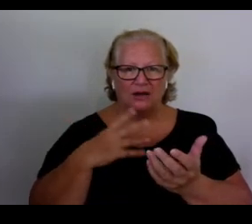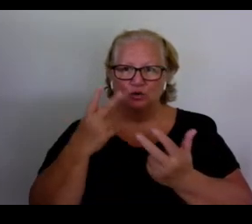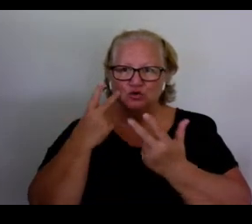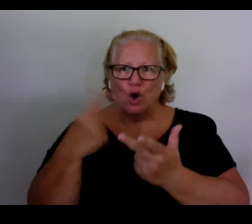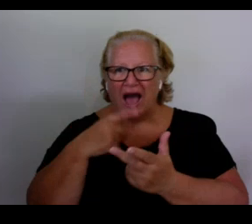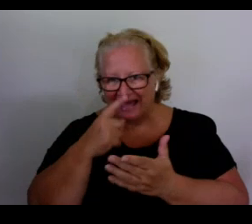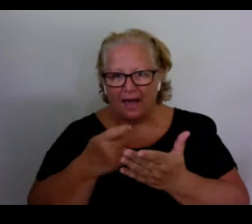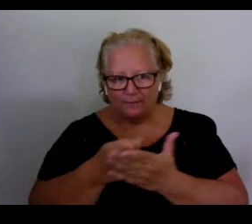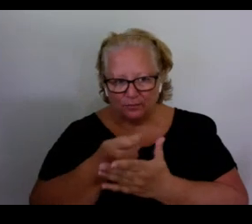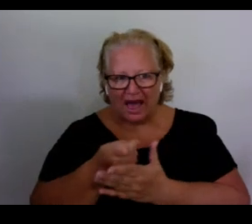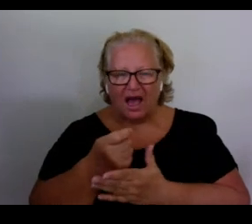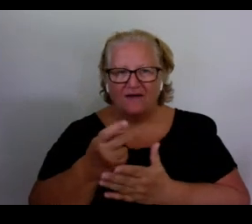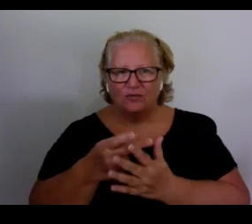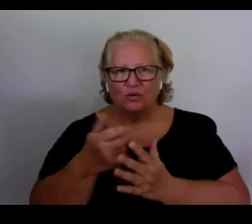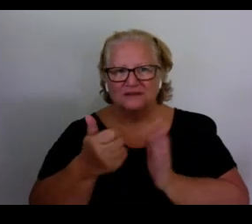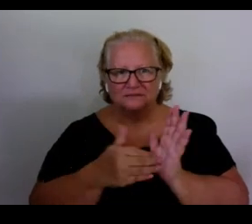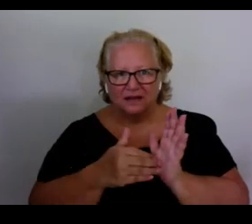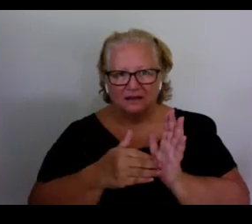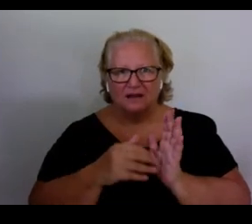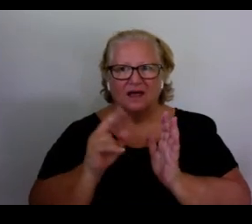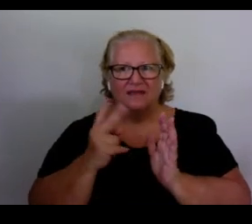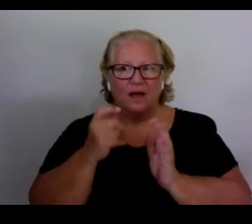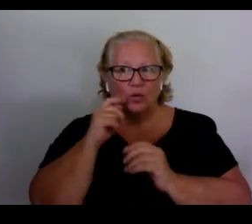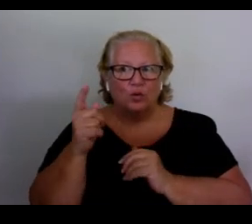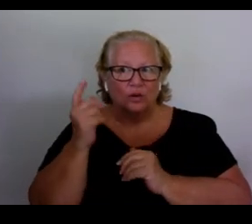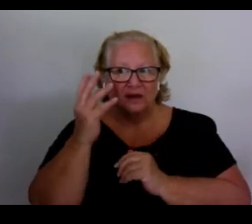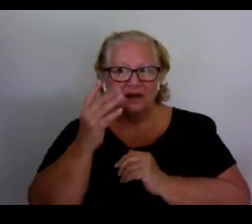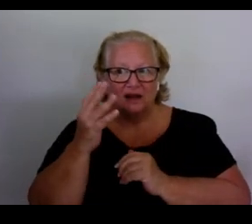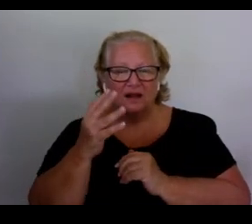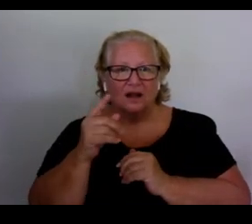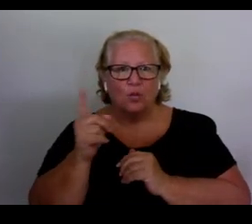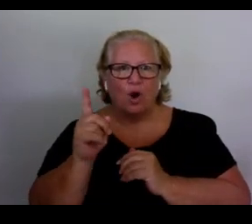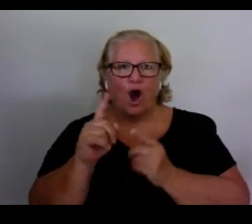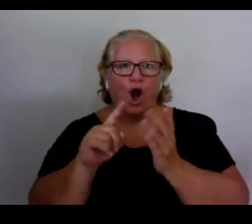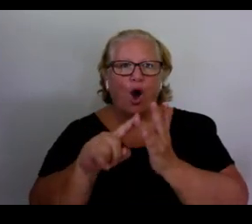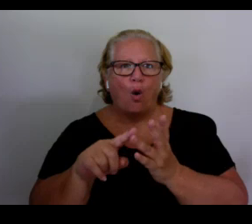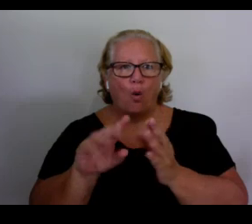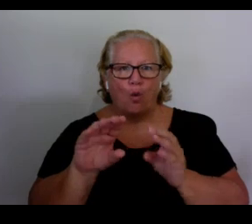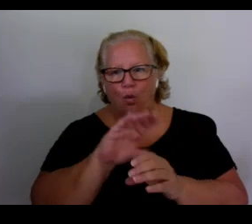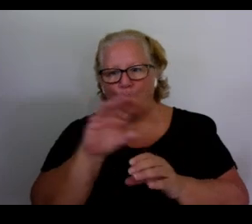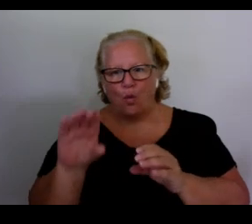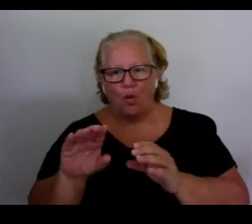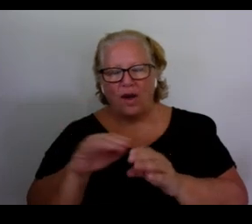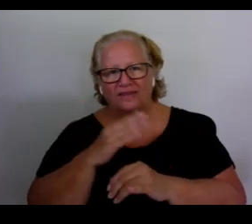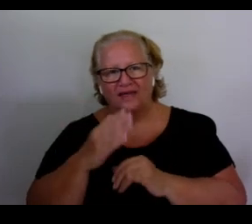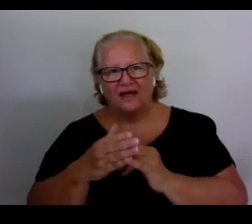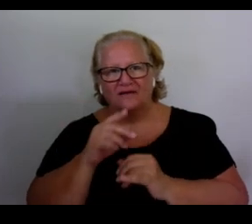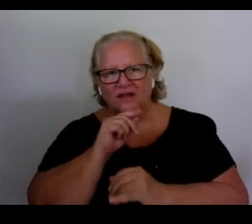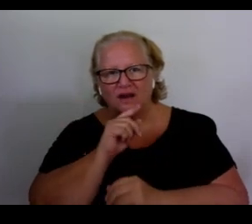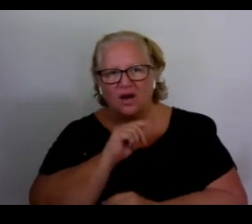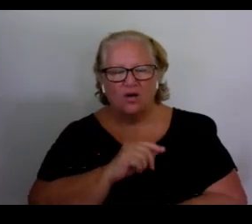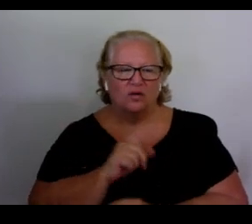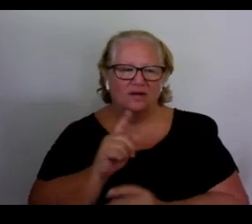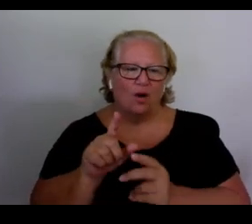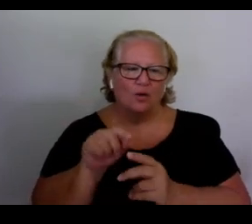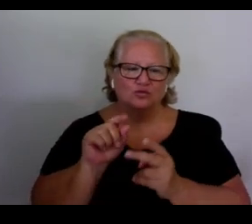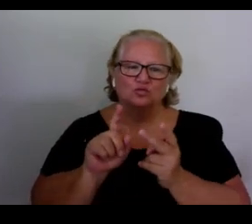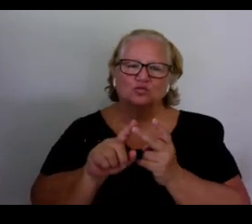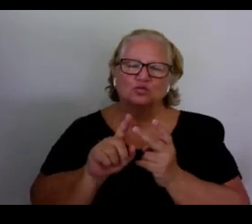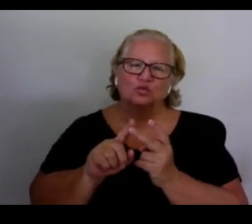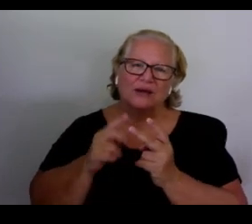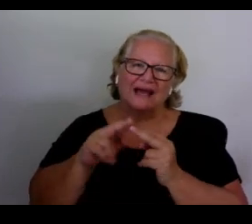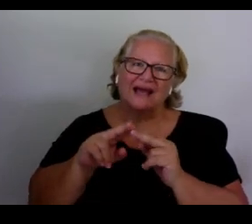6 months, and then would you consider putting the arrears on the end of the loan? That would be the option 2 if he was able to